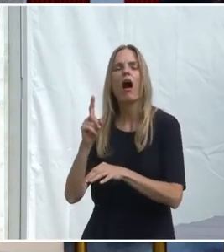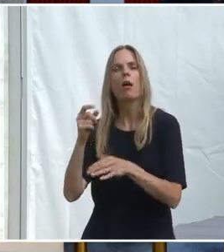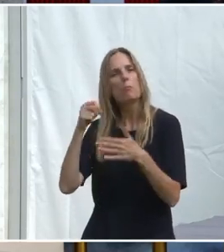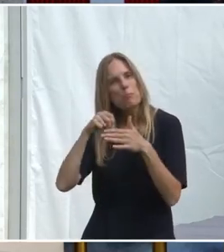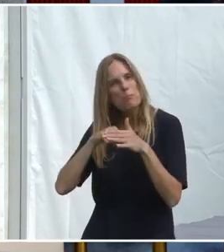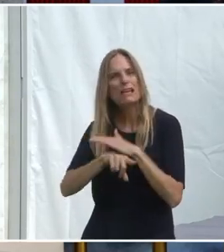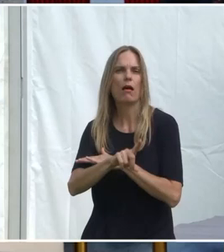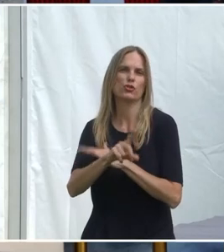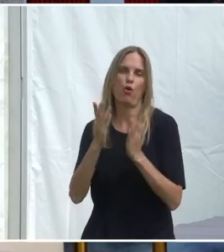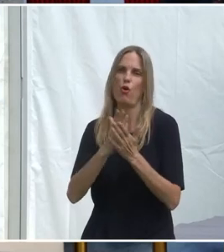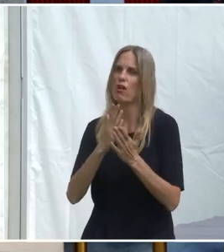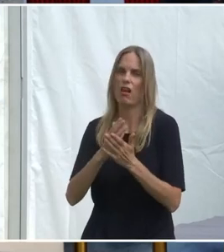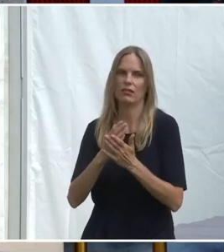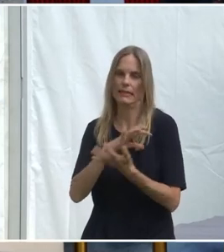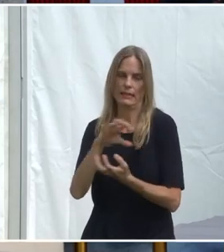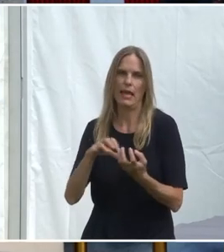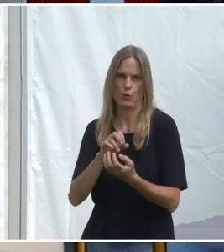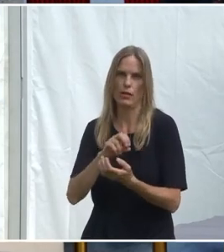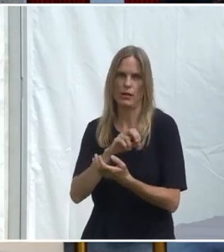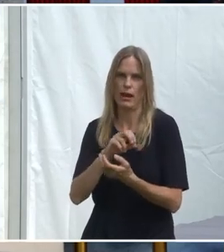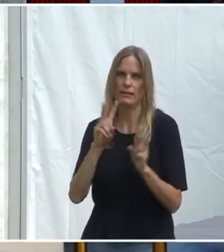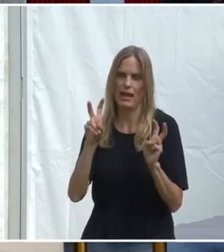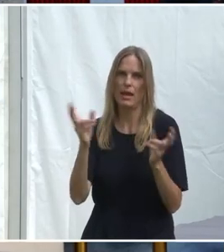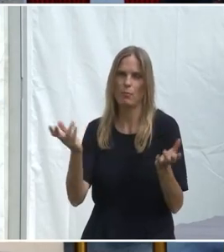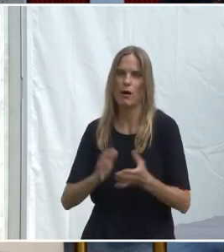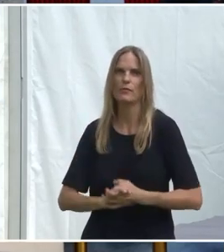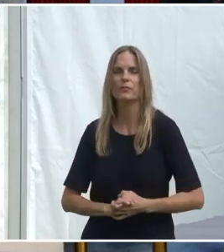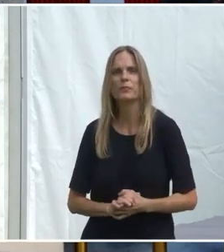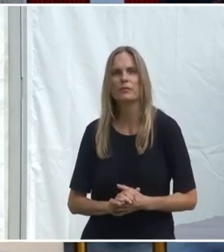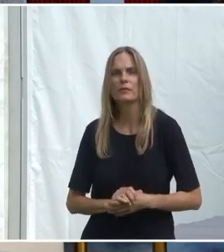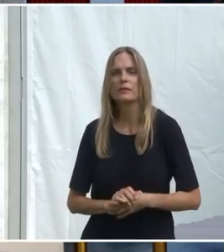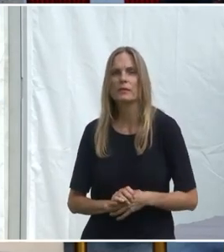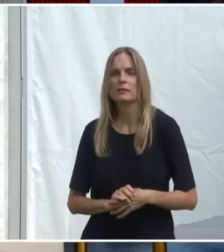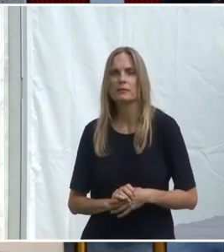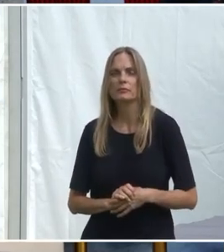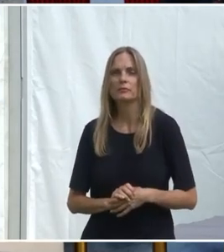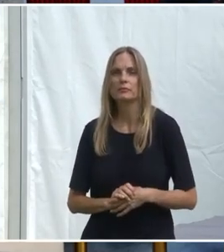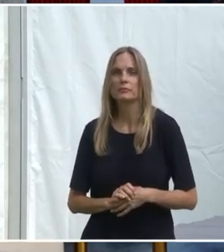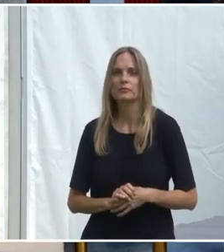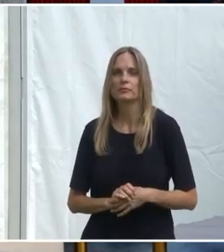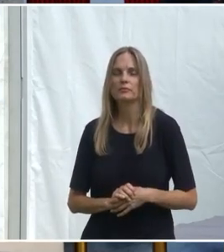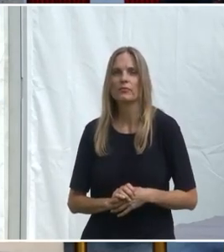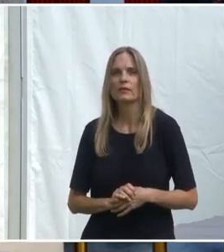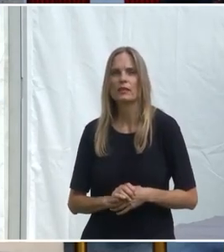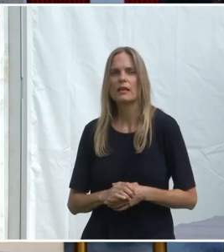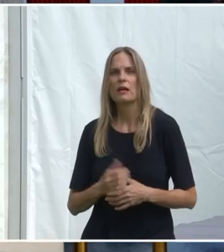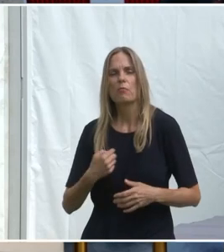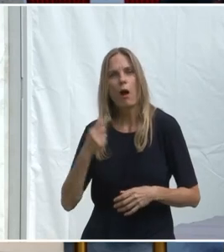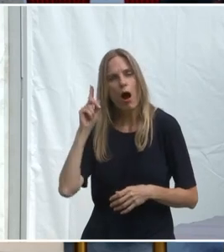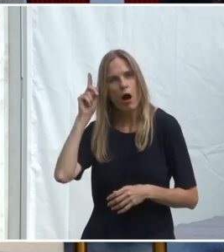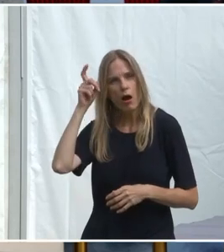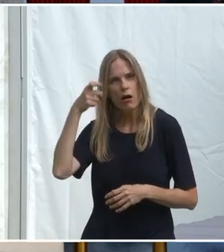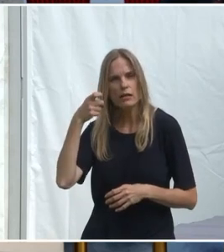whether it's international, kind of internal migration, to kind of tackle those issues. So I think